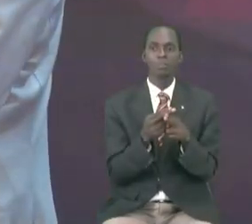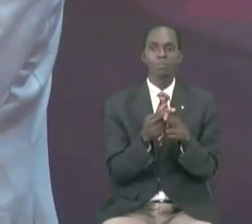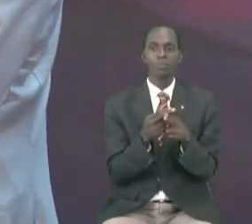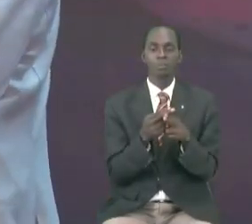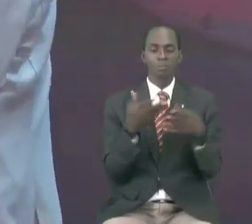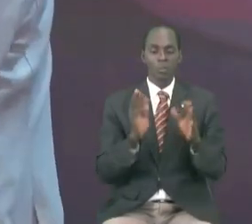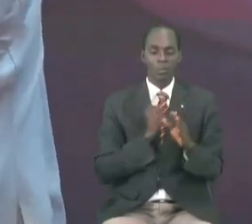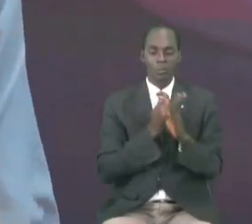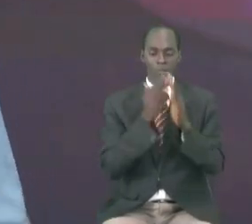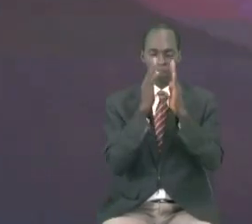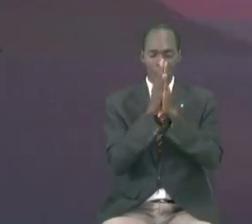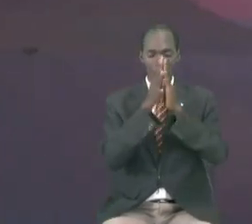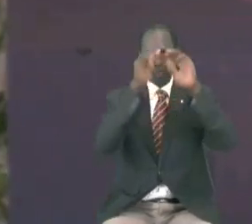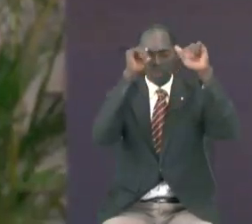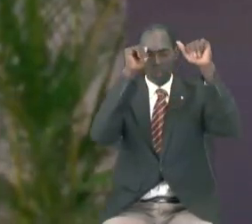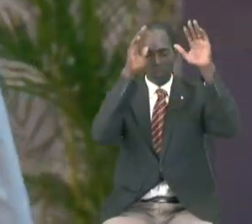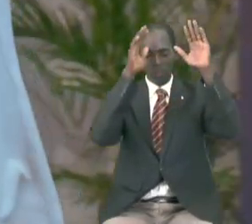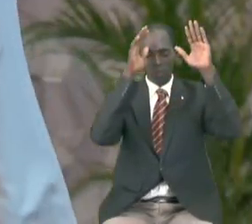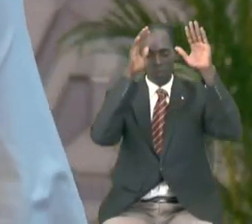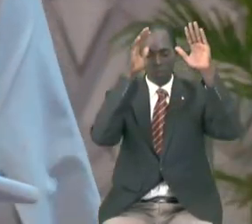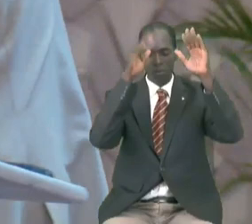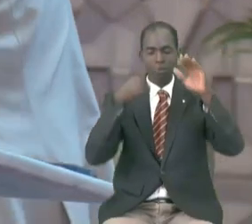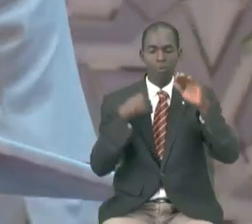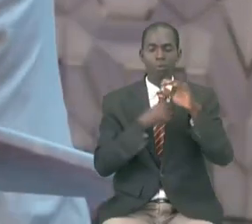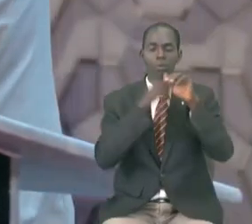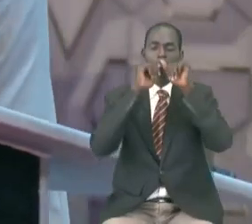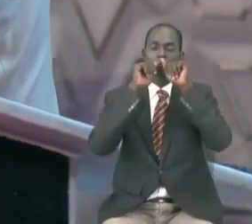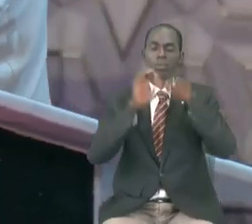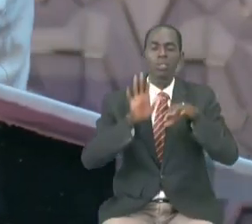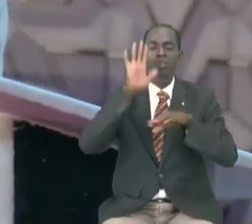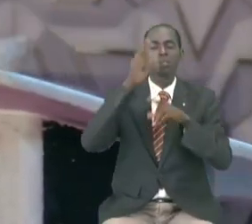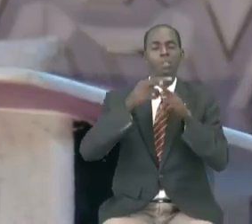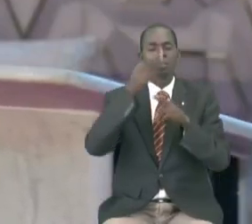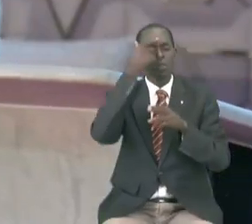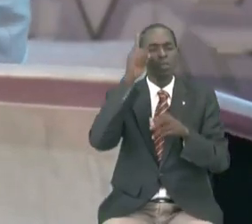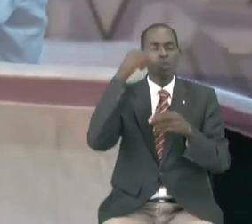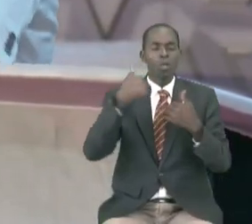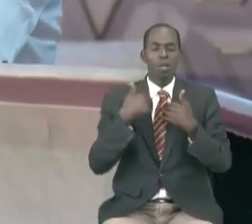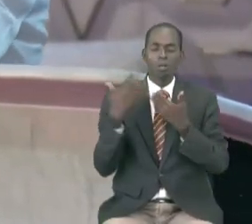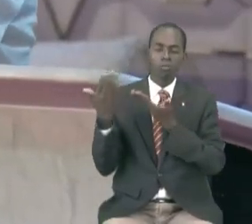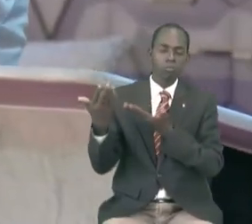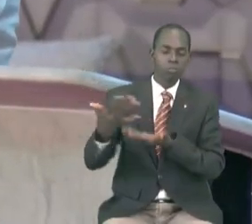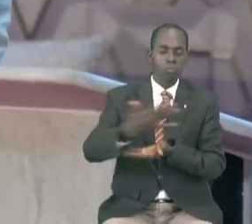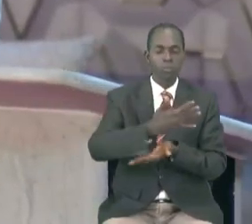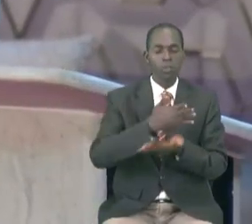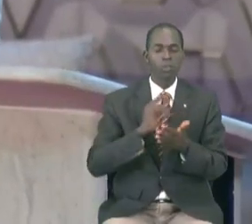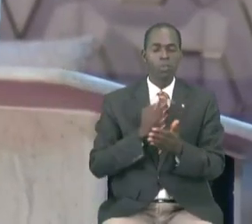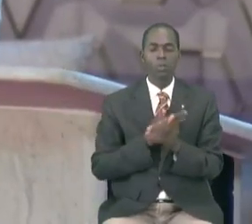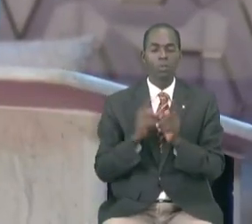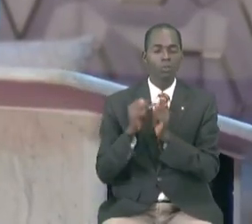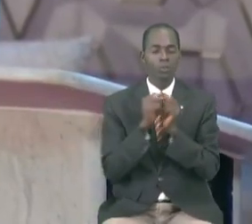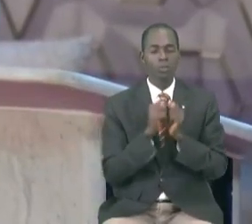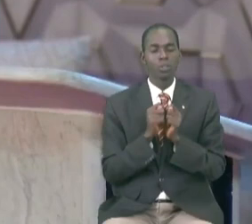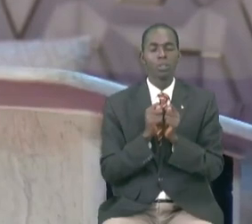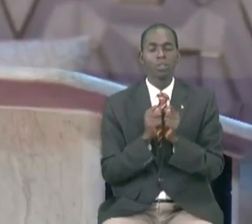together. And we come, O Lord, to the table of the Lord, wanting to dine, for man shall not live